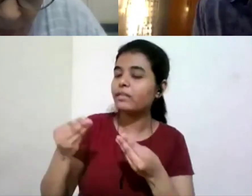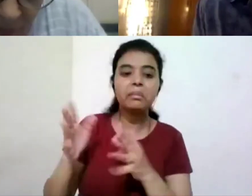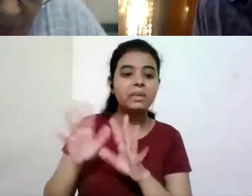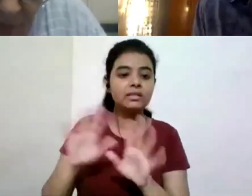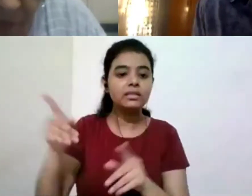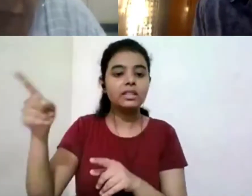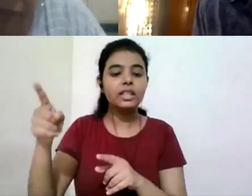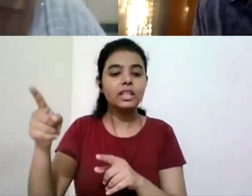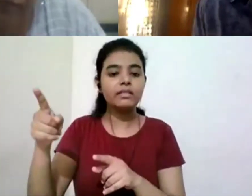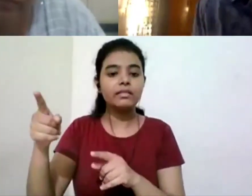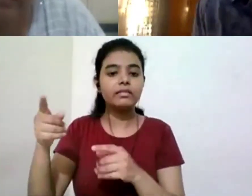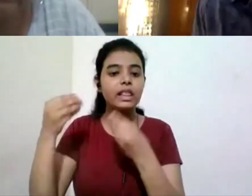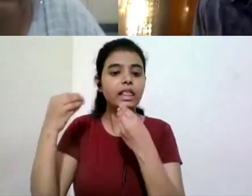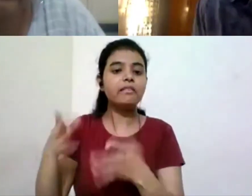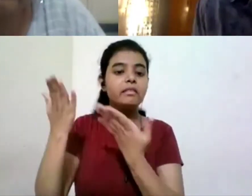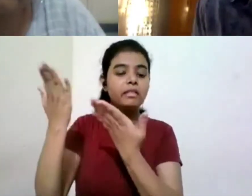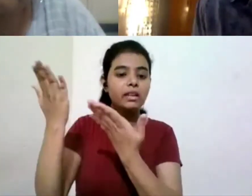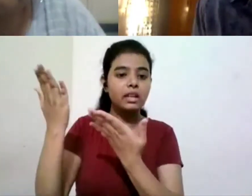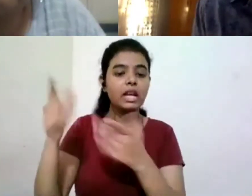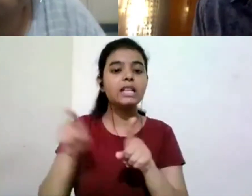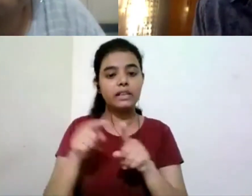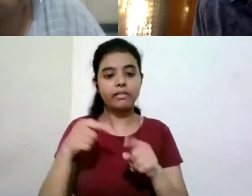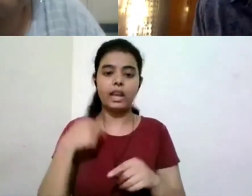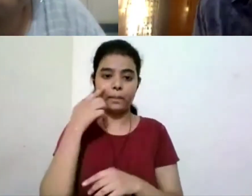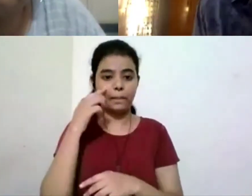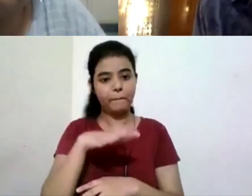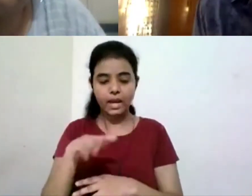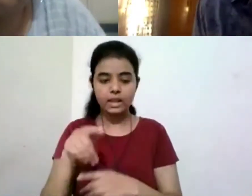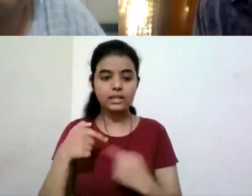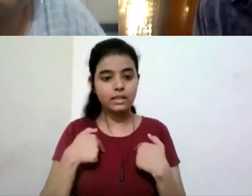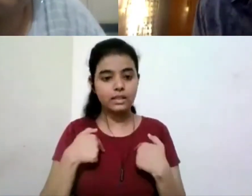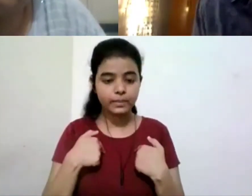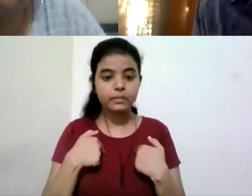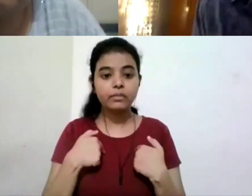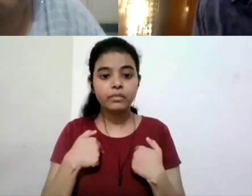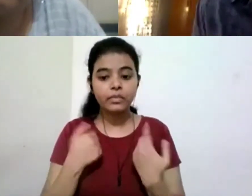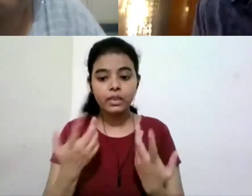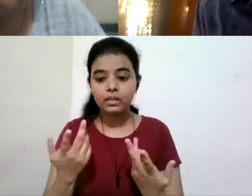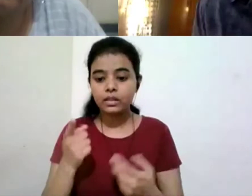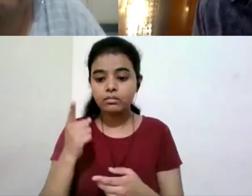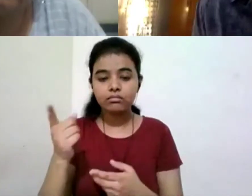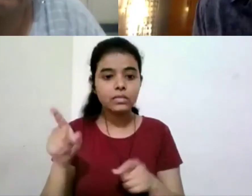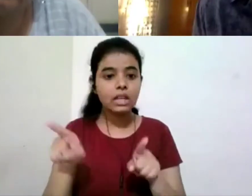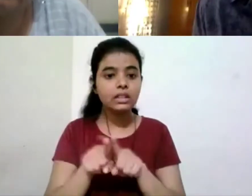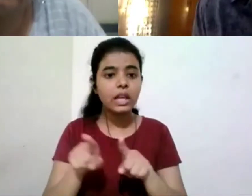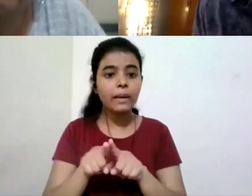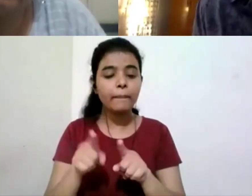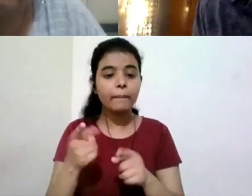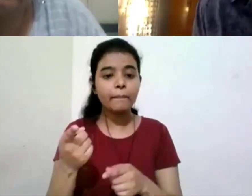thing? I am a blind person myself. Why do you need? Why can't you climb up on the